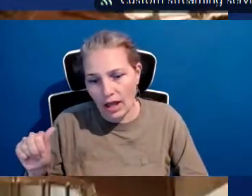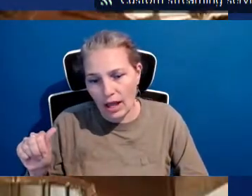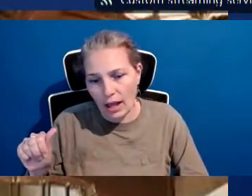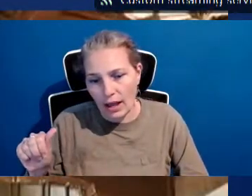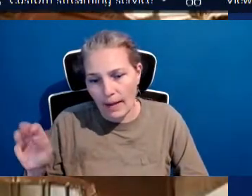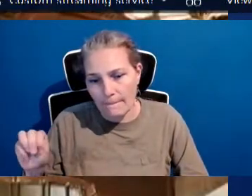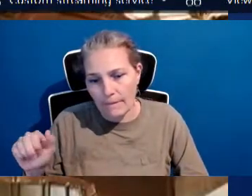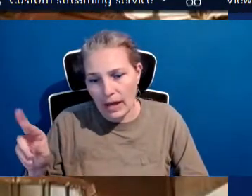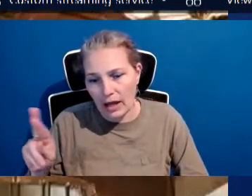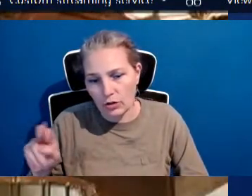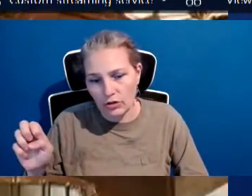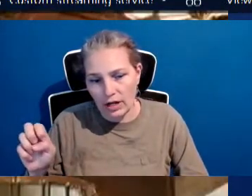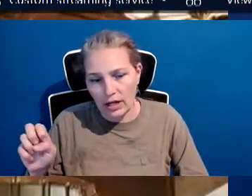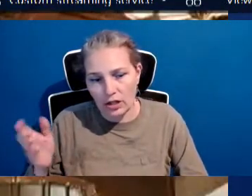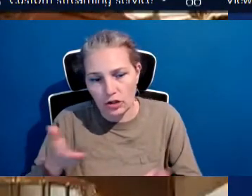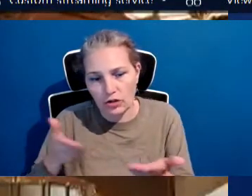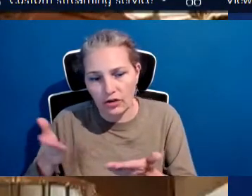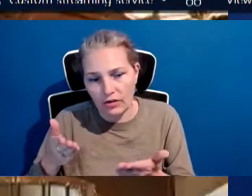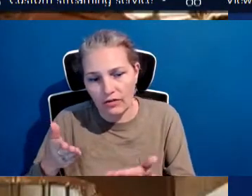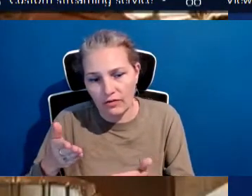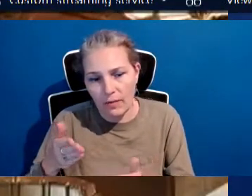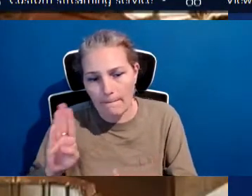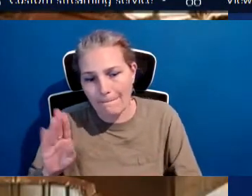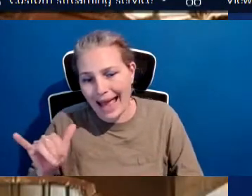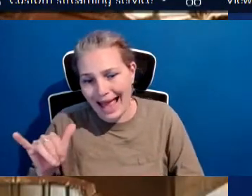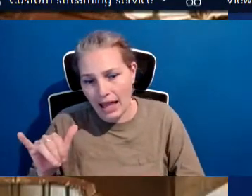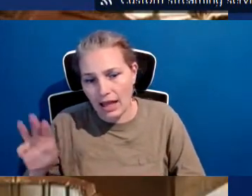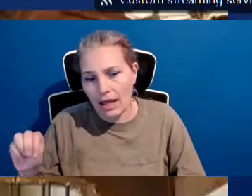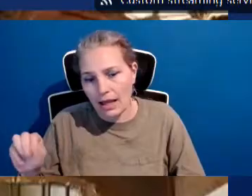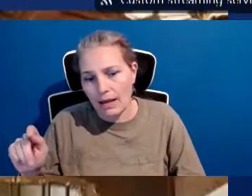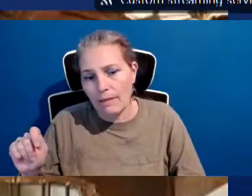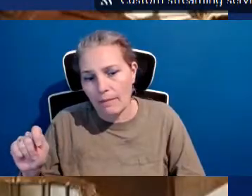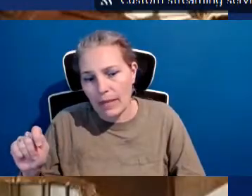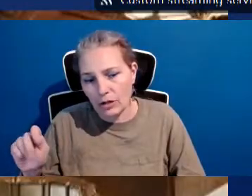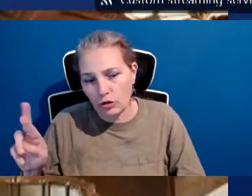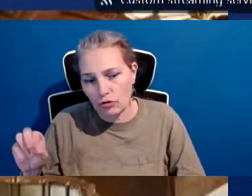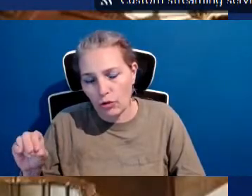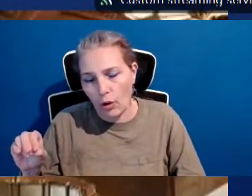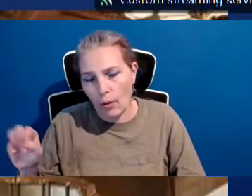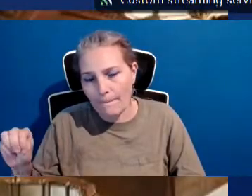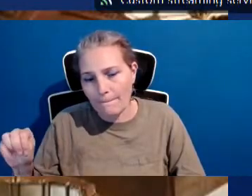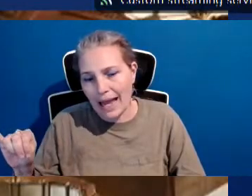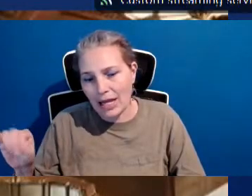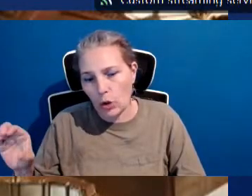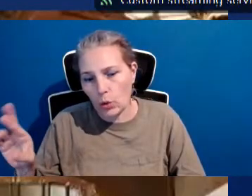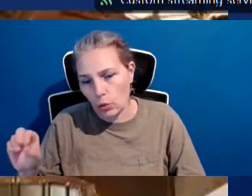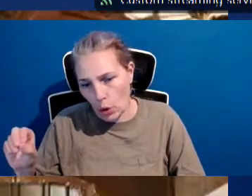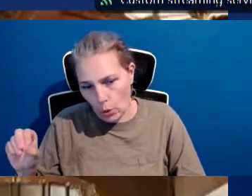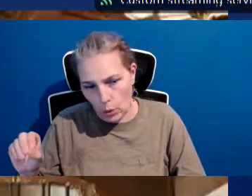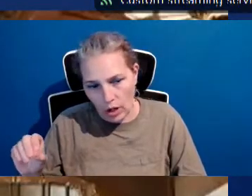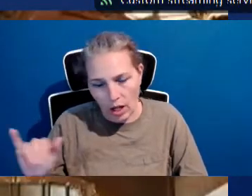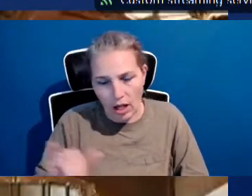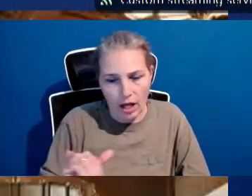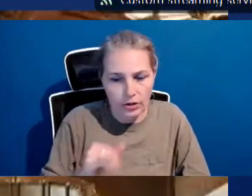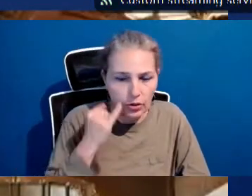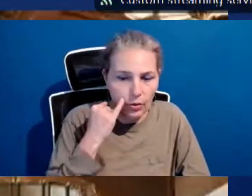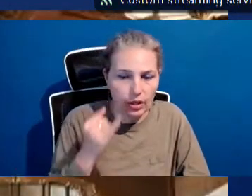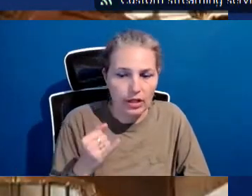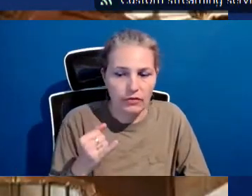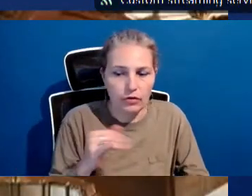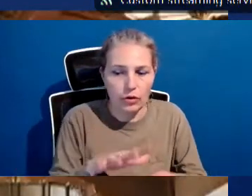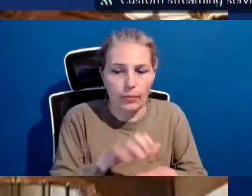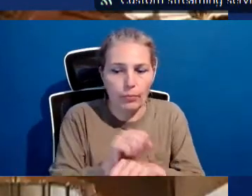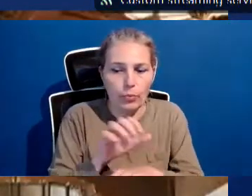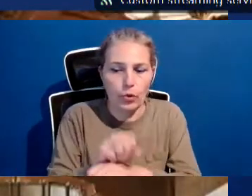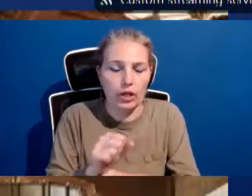And I would just add for Metro Micro, for anyone who's booking a trip, pickup and drop-off